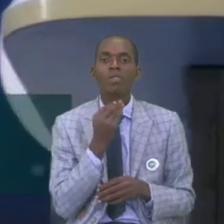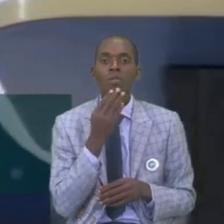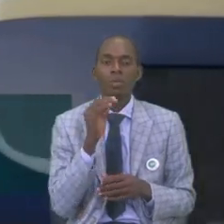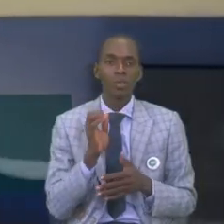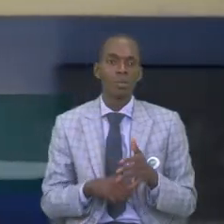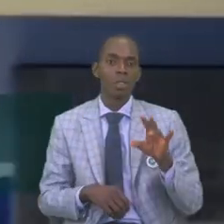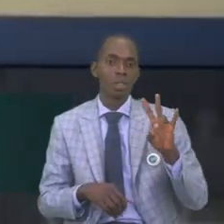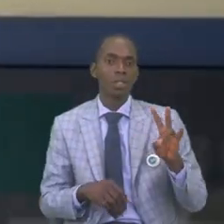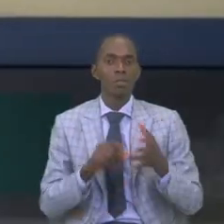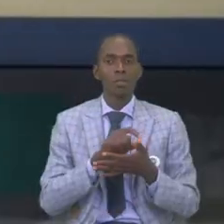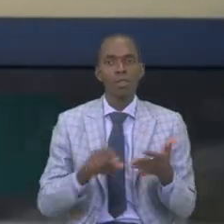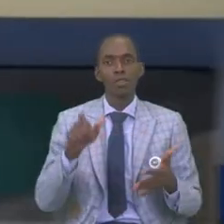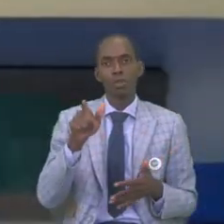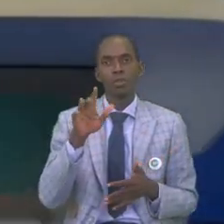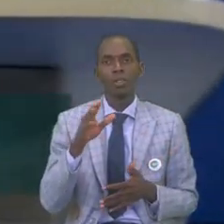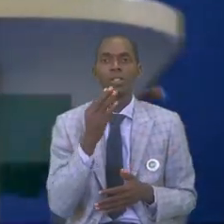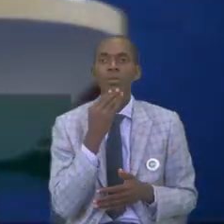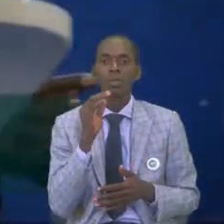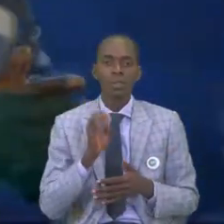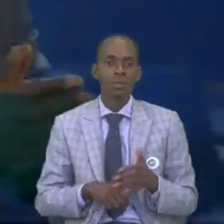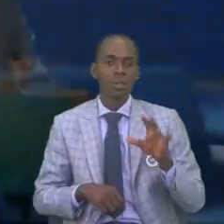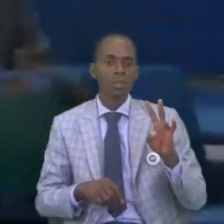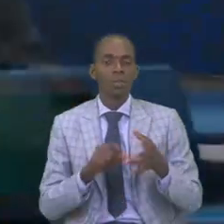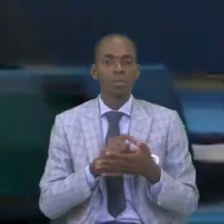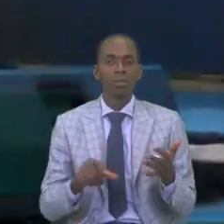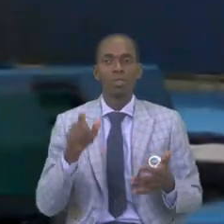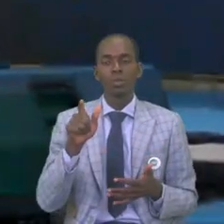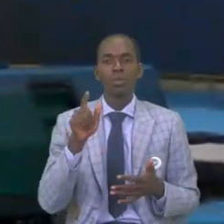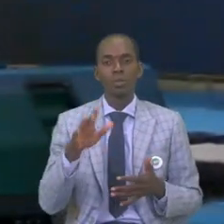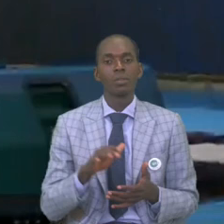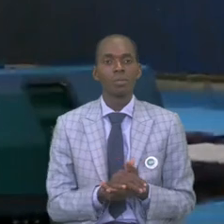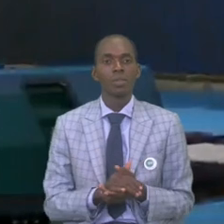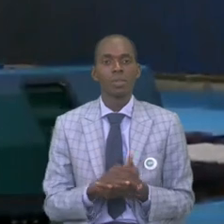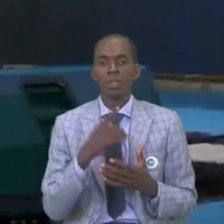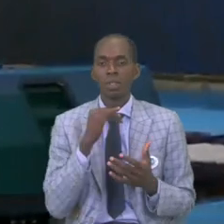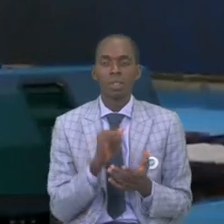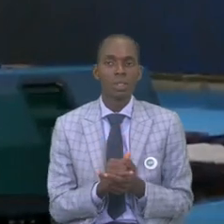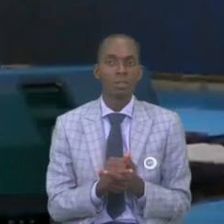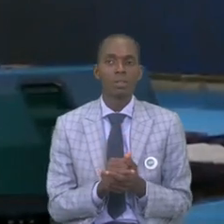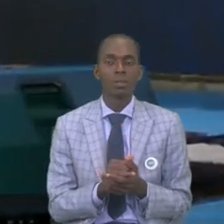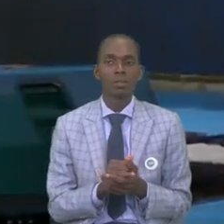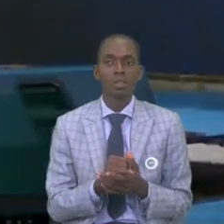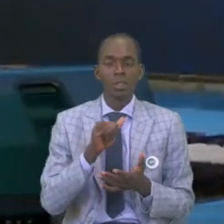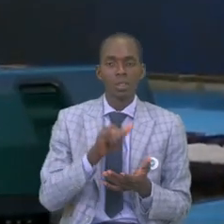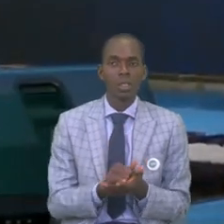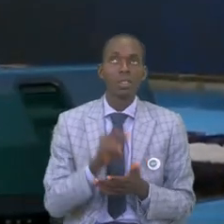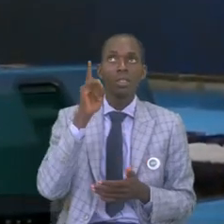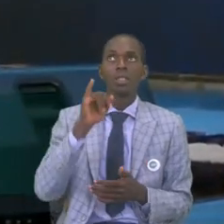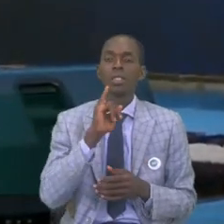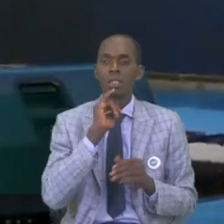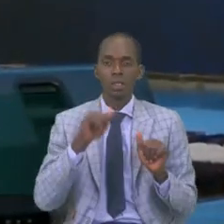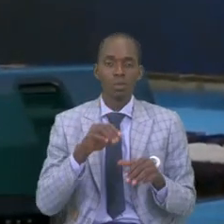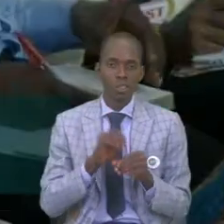reading from verse 25. In Hebrews chapter 7, verse 25, wherefore he is able in your